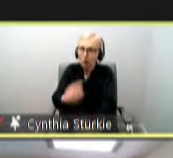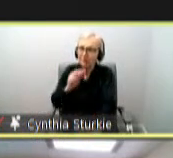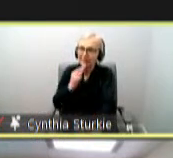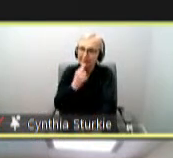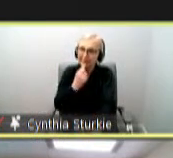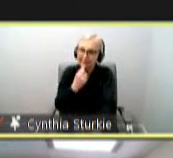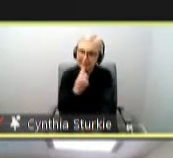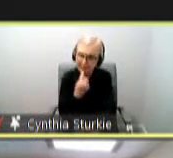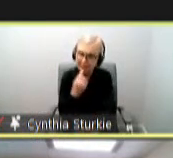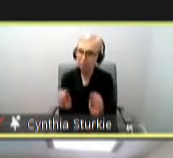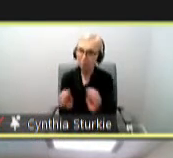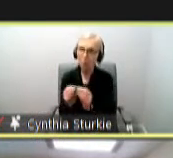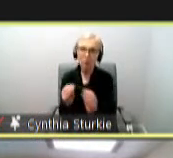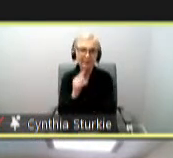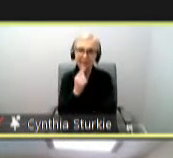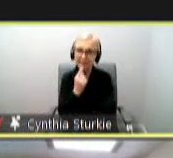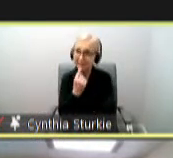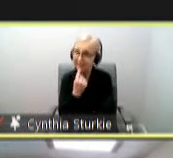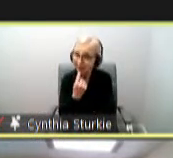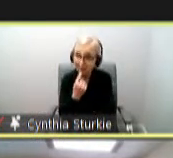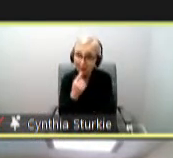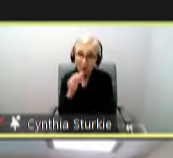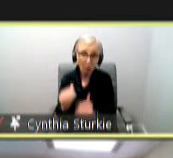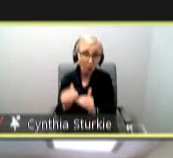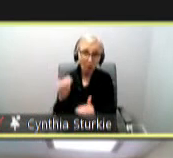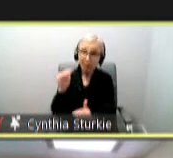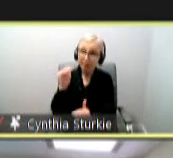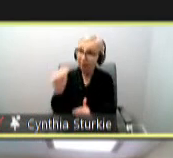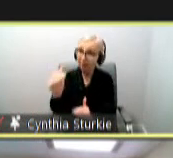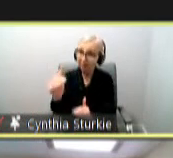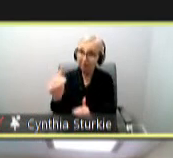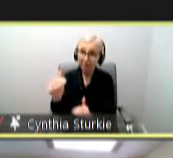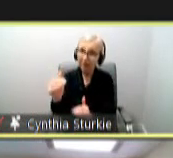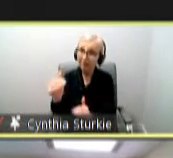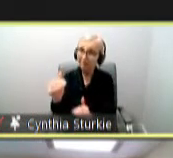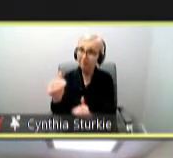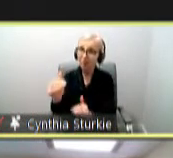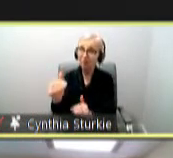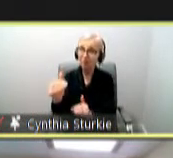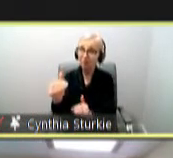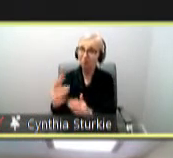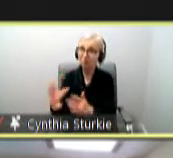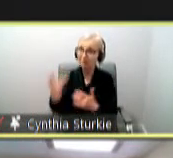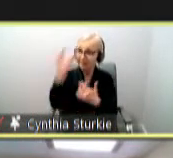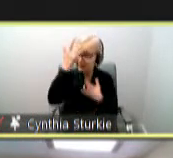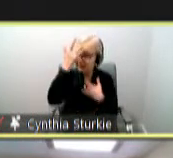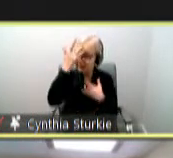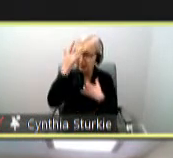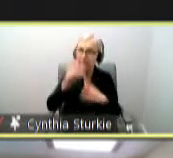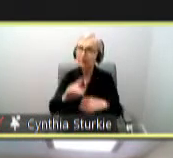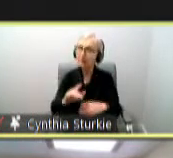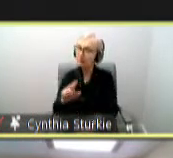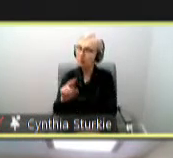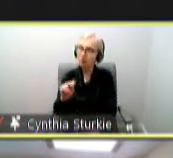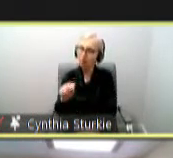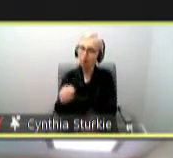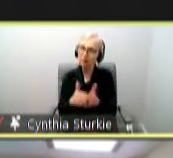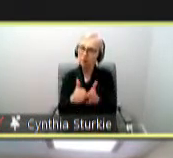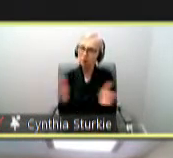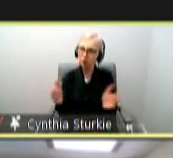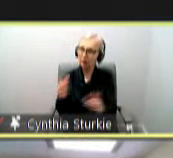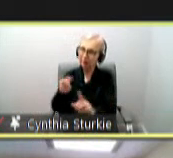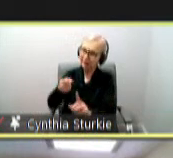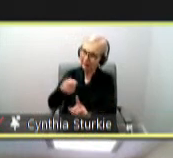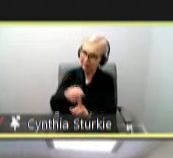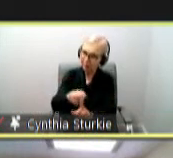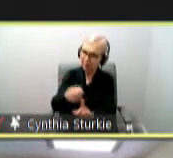or any greater level of immune system evasion. So in general, it looks like any impact we